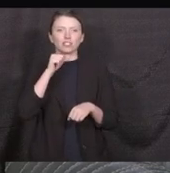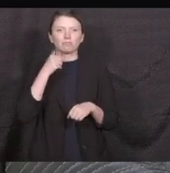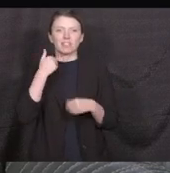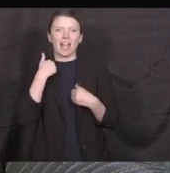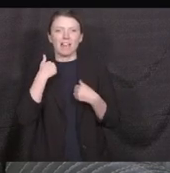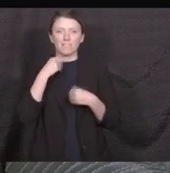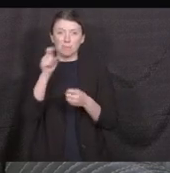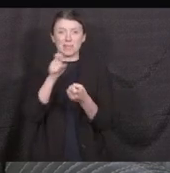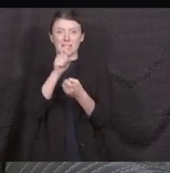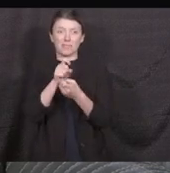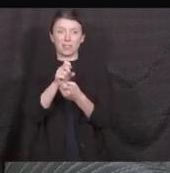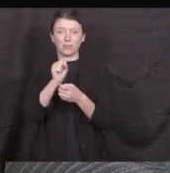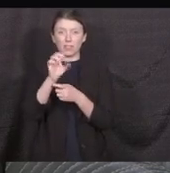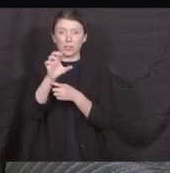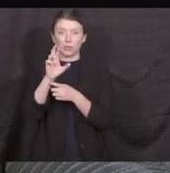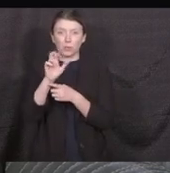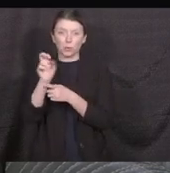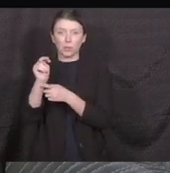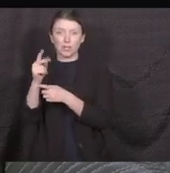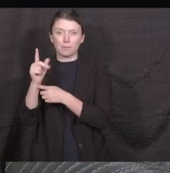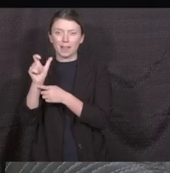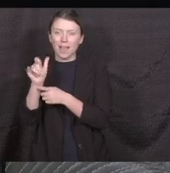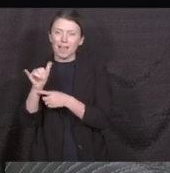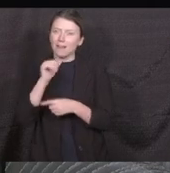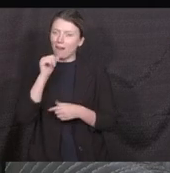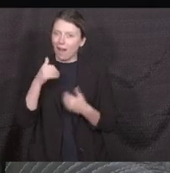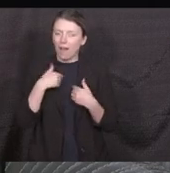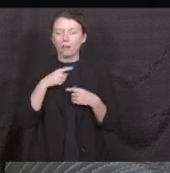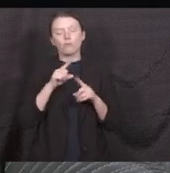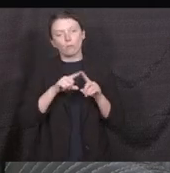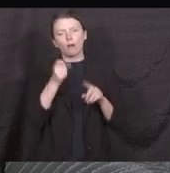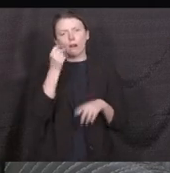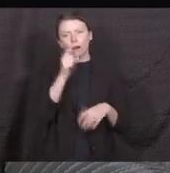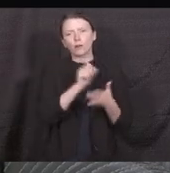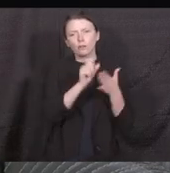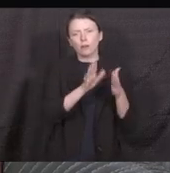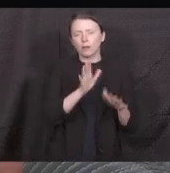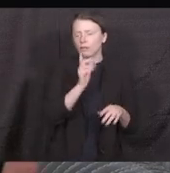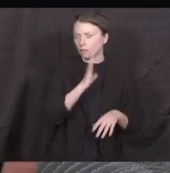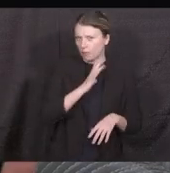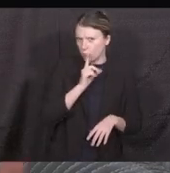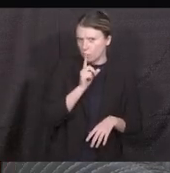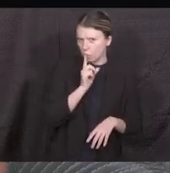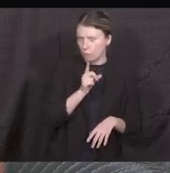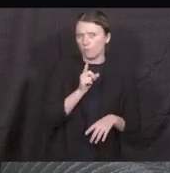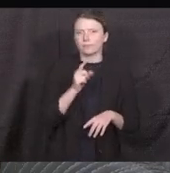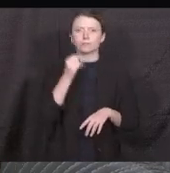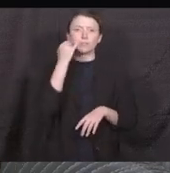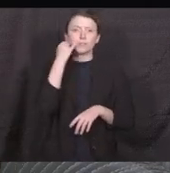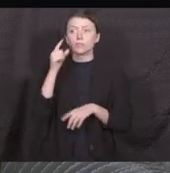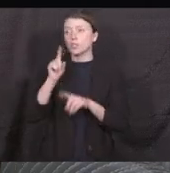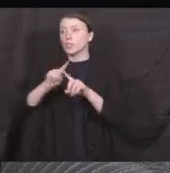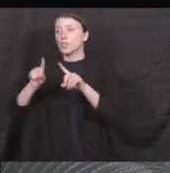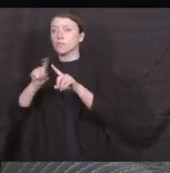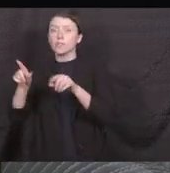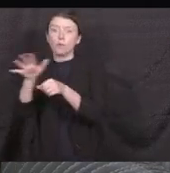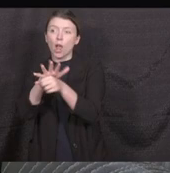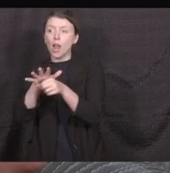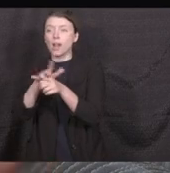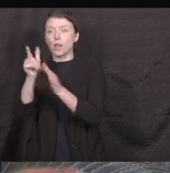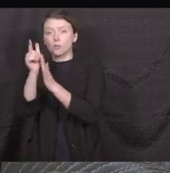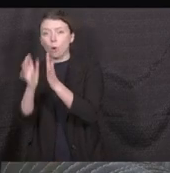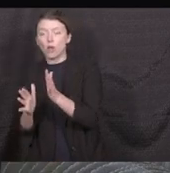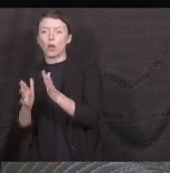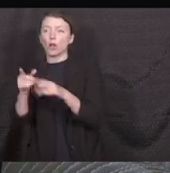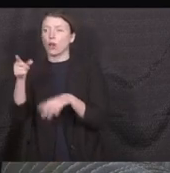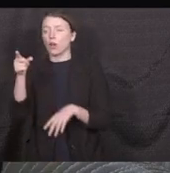screenplay. So if you're a writer, for sure. If you're in another area, if you're a lawyer, or if you're somebody who